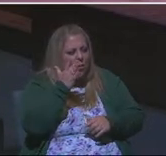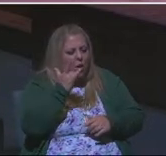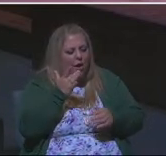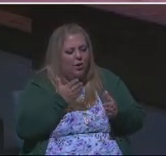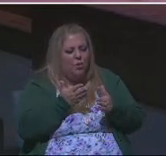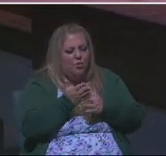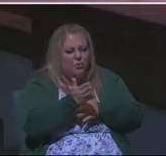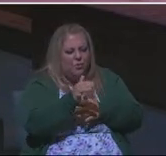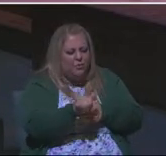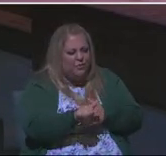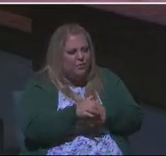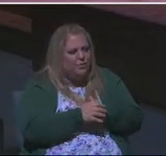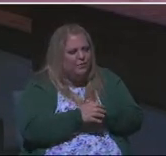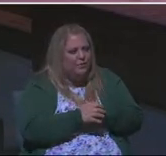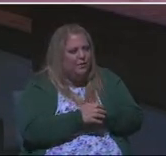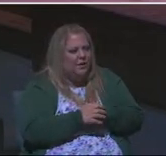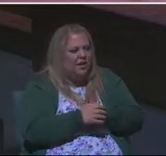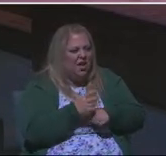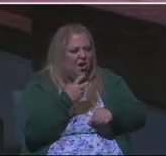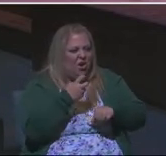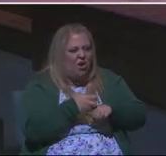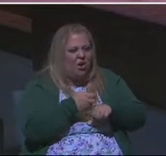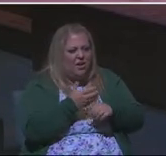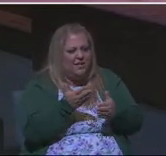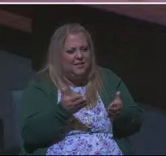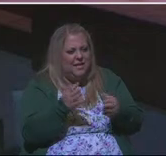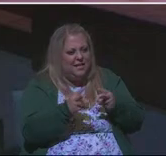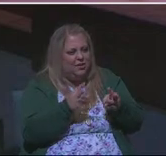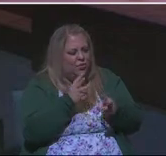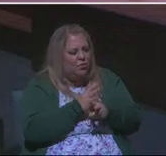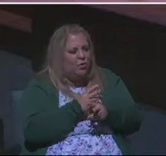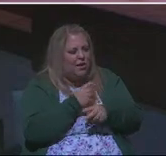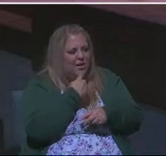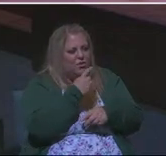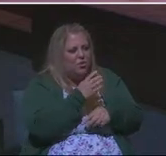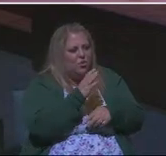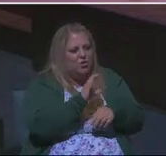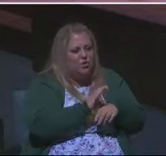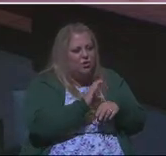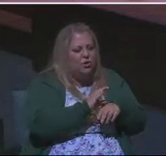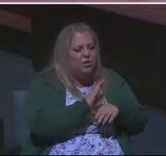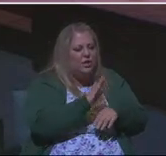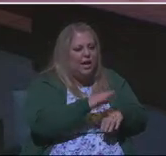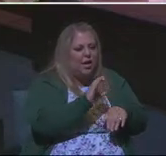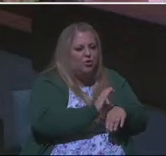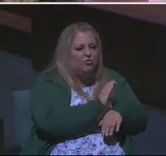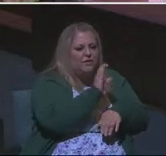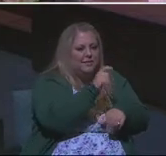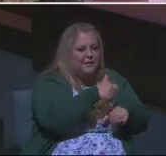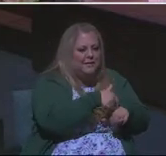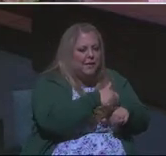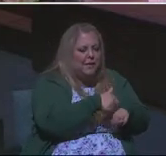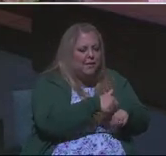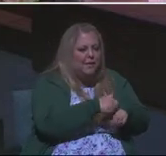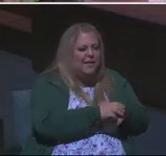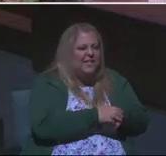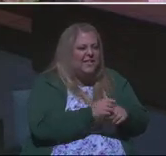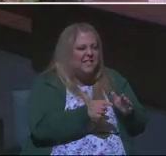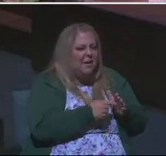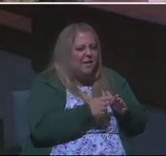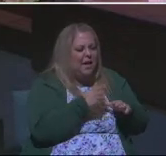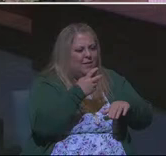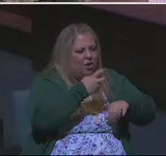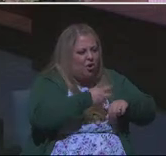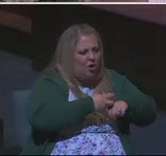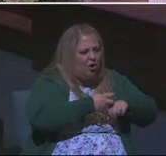went through? You know, one of the hardest things in the world, I told the church at Christmas, it's really difficult sometimes to preach on